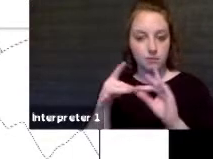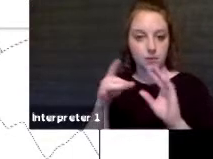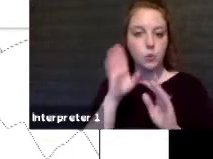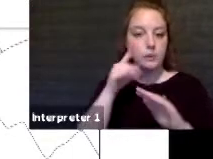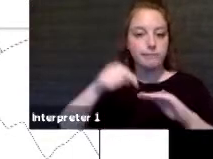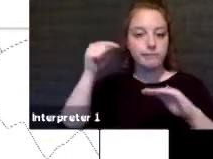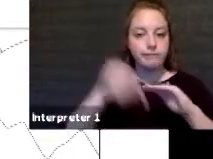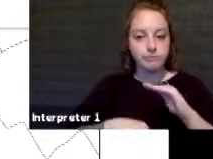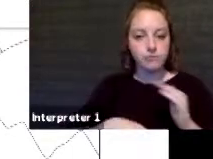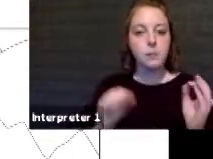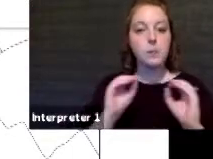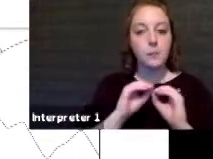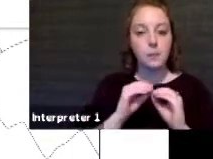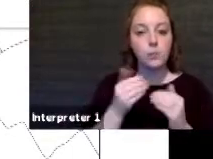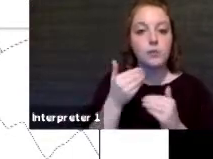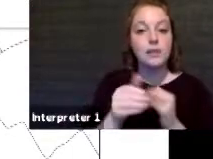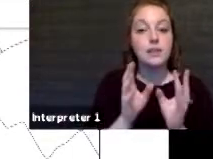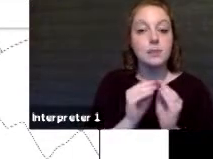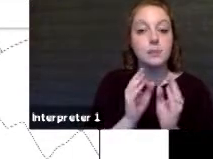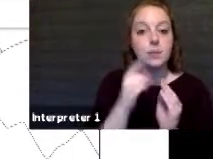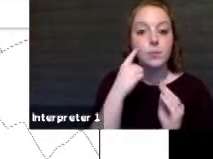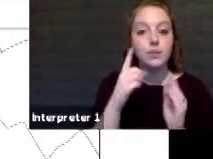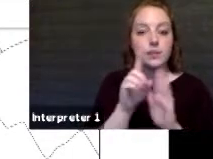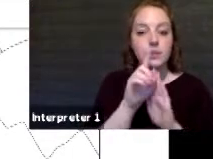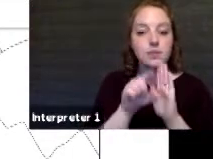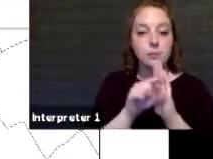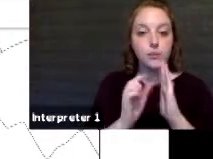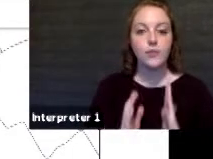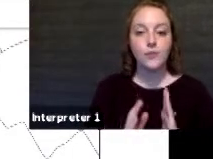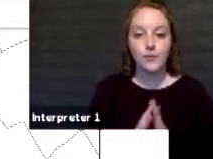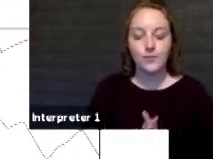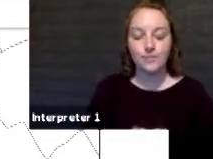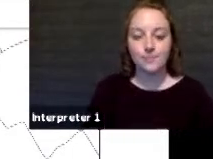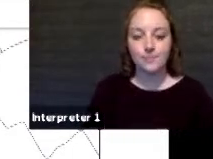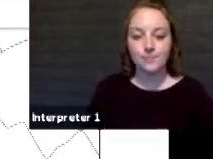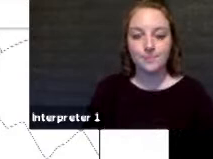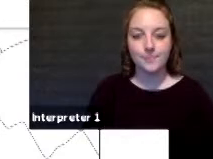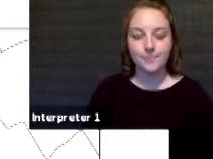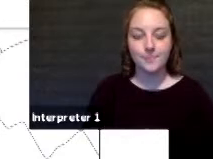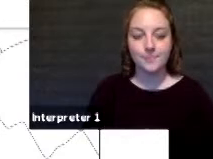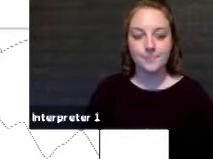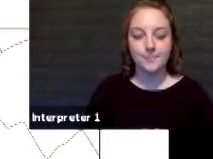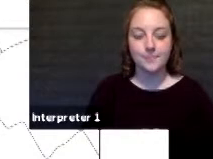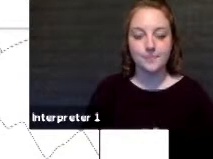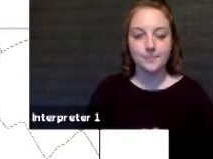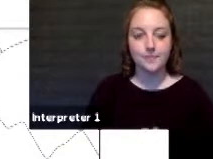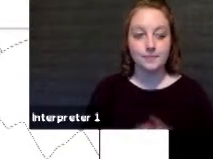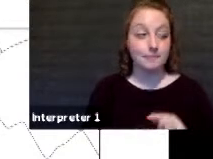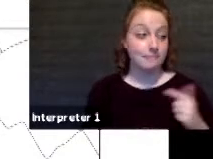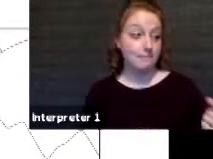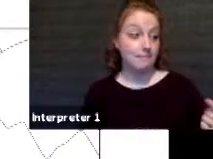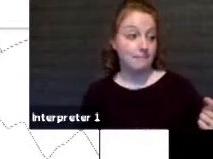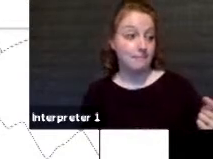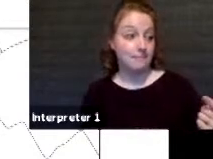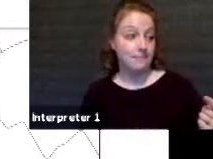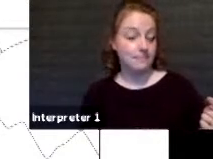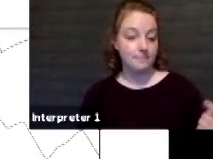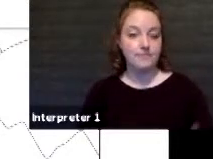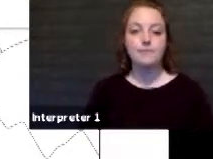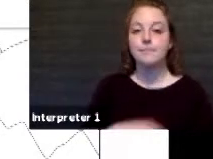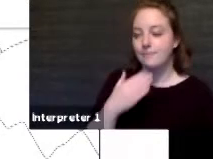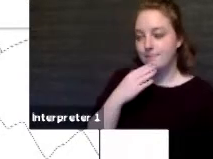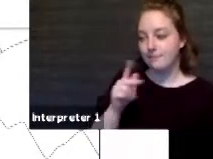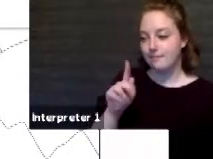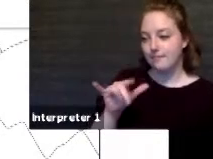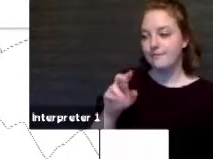demographer on some of the other outstanding questions that are there. Jared? Great. Thank you, Kyle. And I